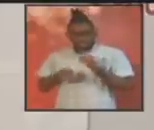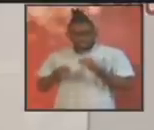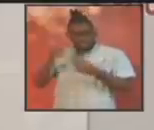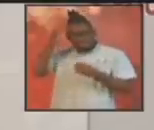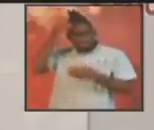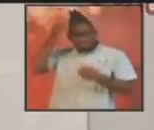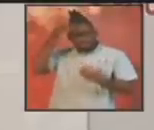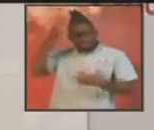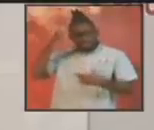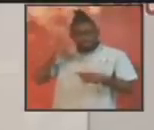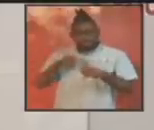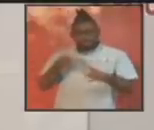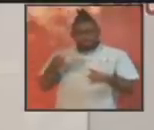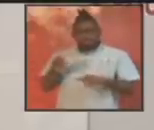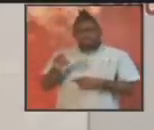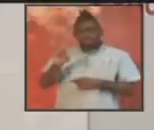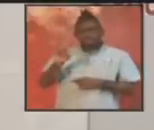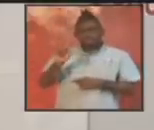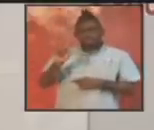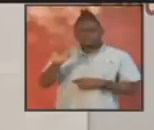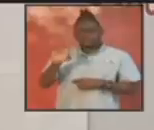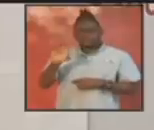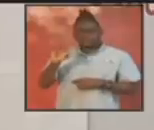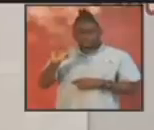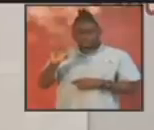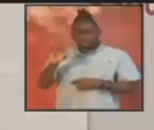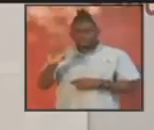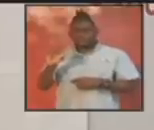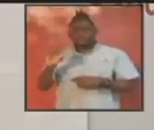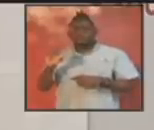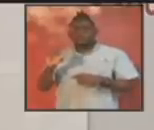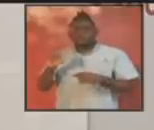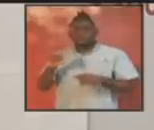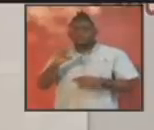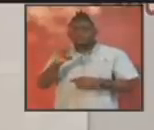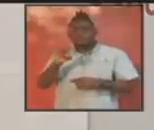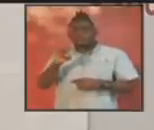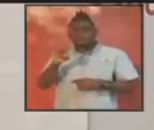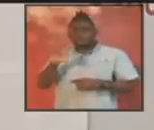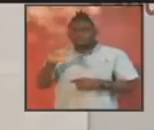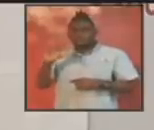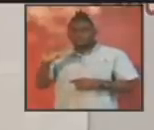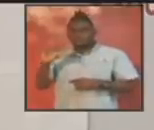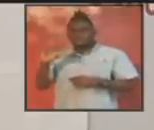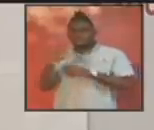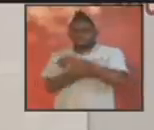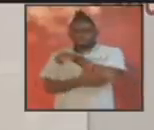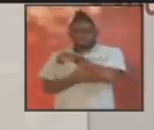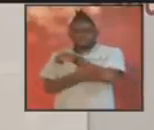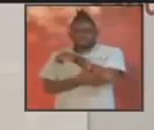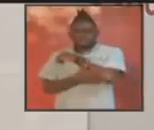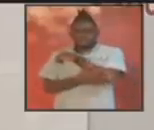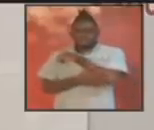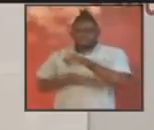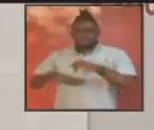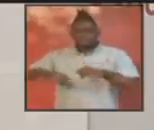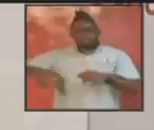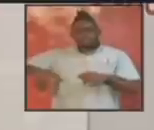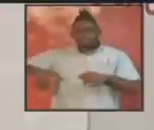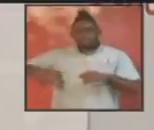that 150 countries around the world have yet to receive a single